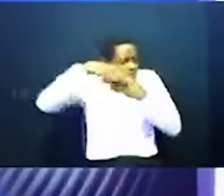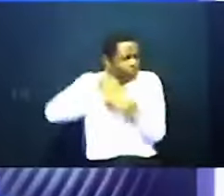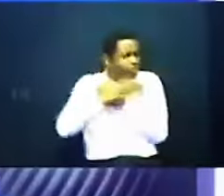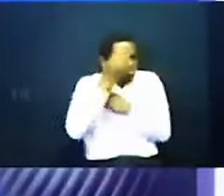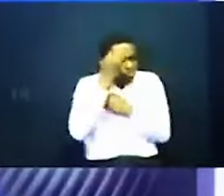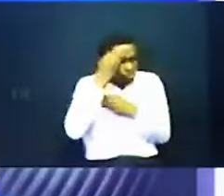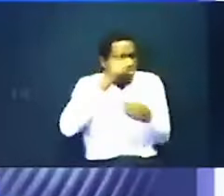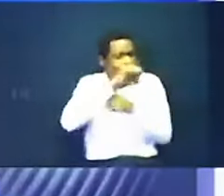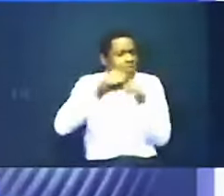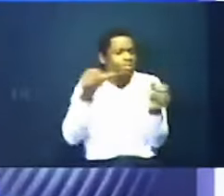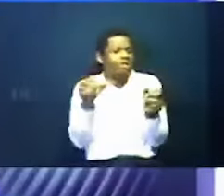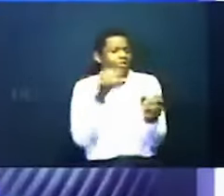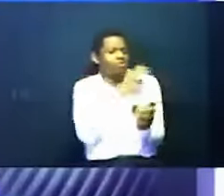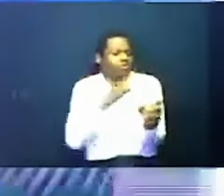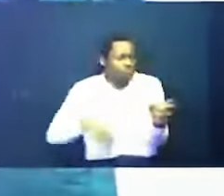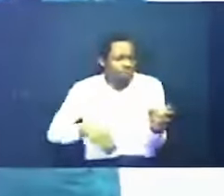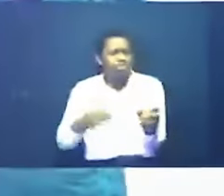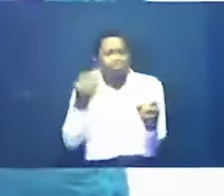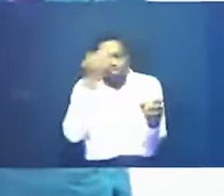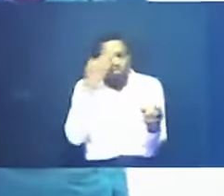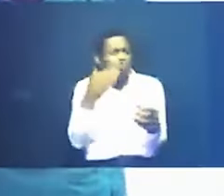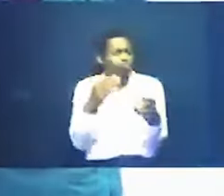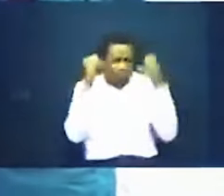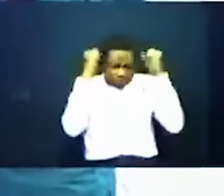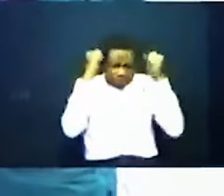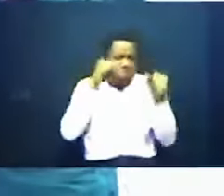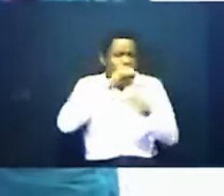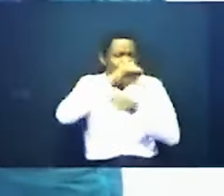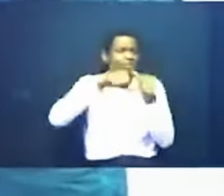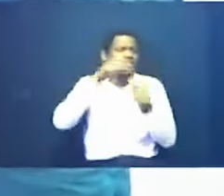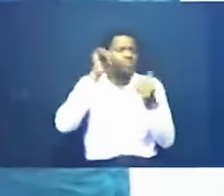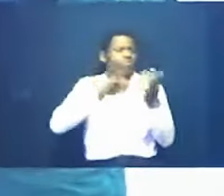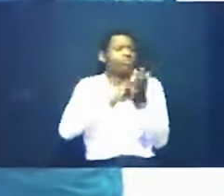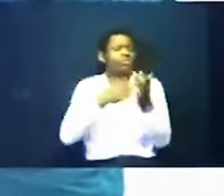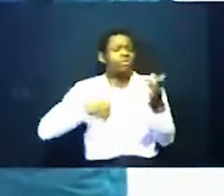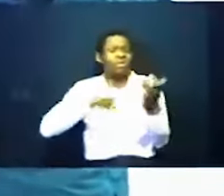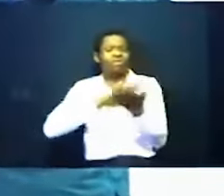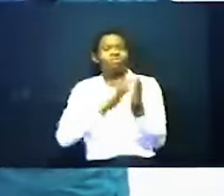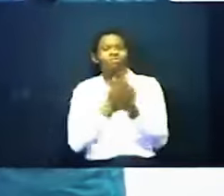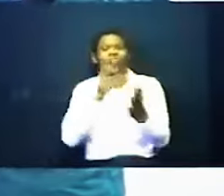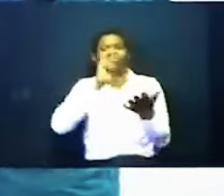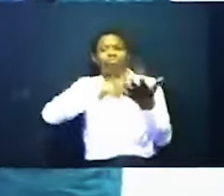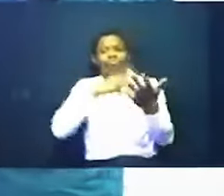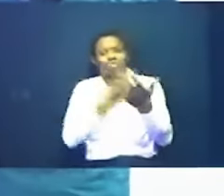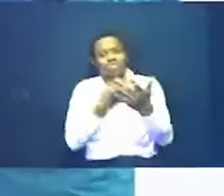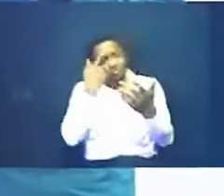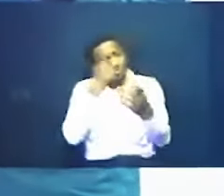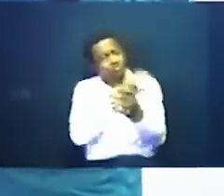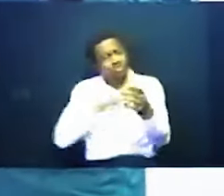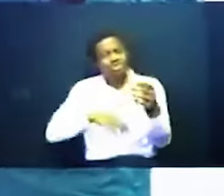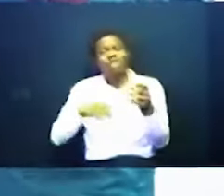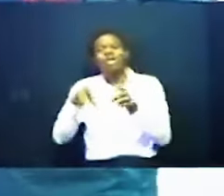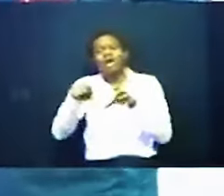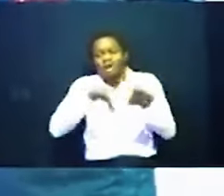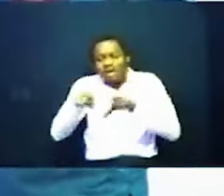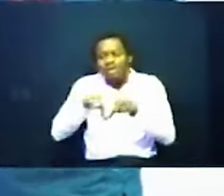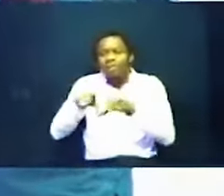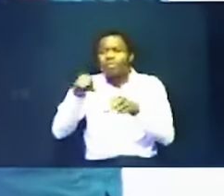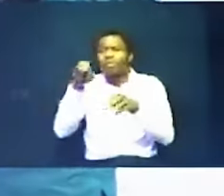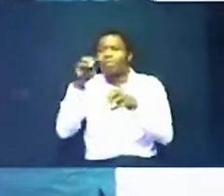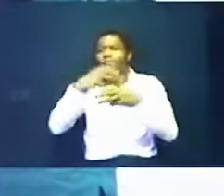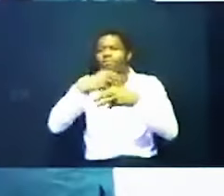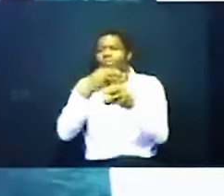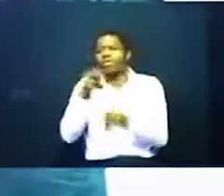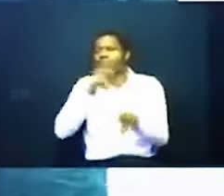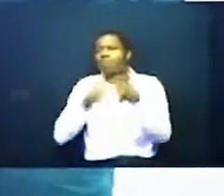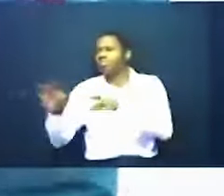are passionate about the fact that we are witnesses of Christ and we will do everything possible for people to know that he is